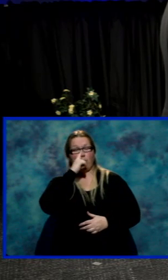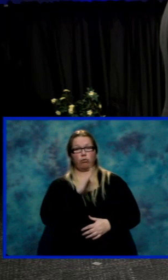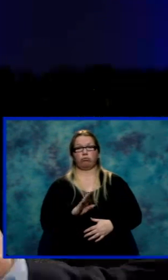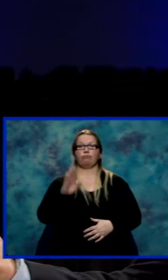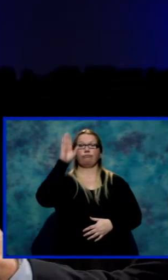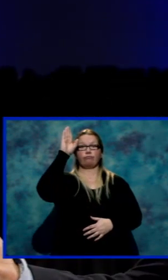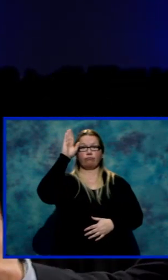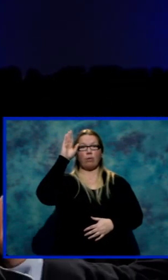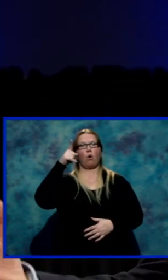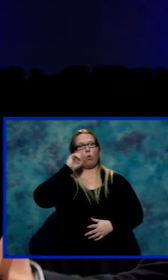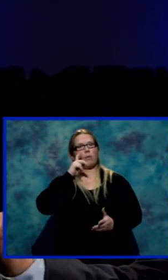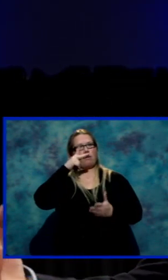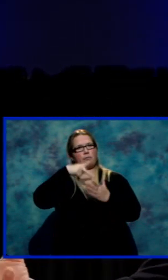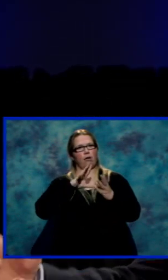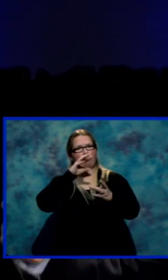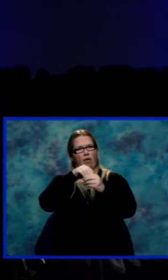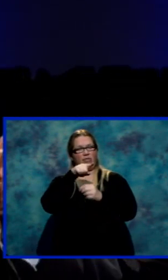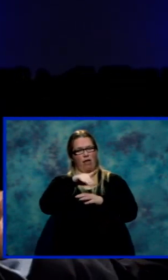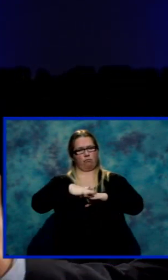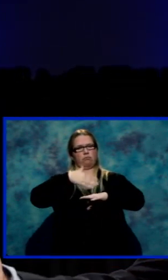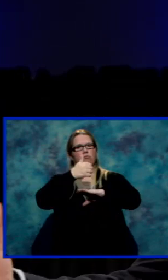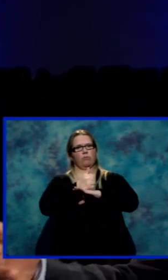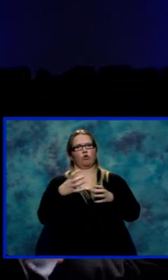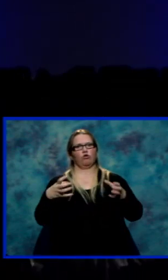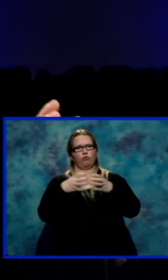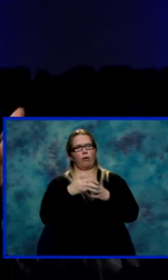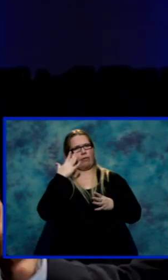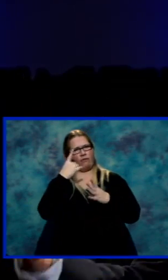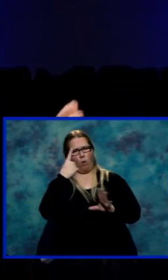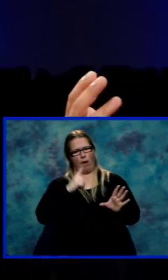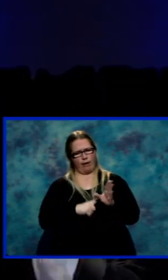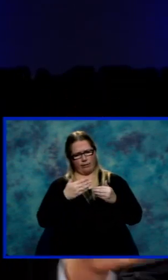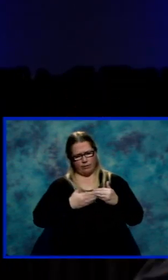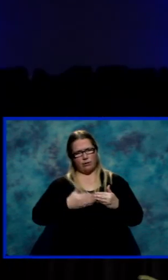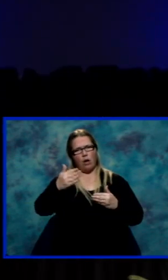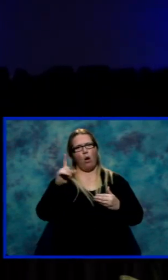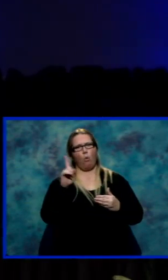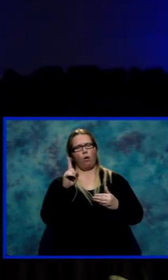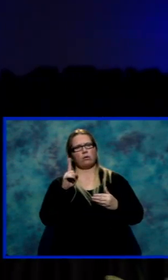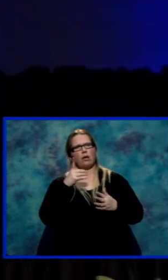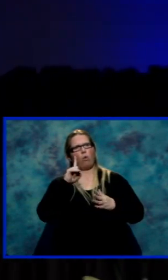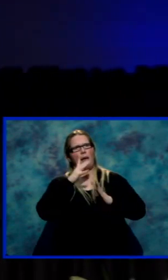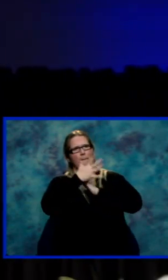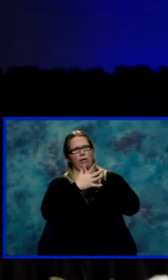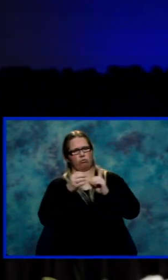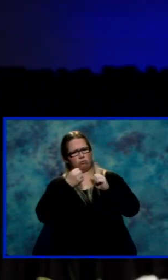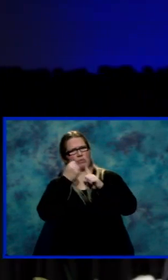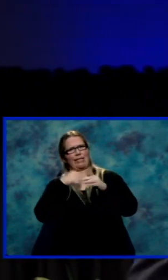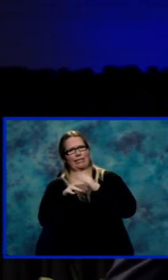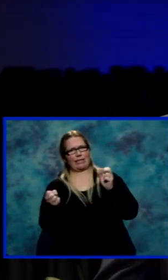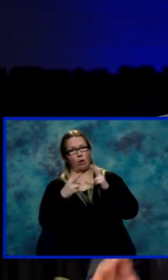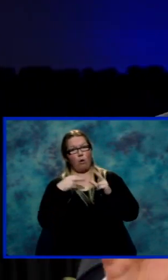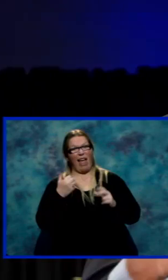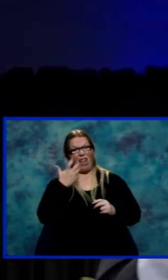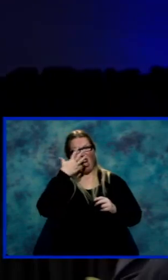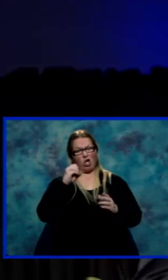and said that they were going to be a part of that missional group that's going to think over the next year of what it's going to mean to actually make an impact in Sydney. We've got 90